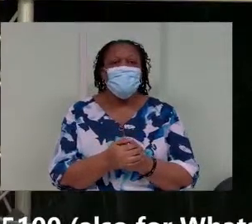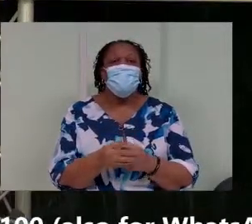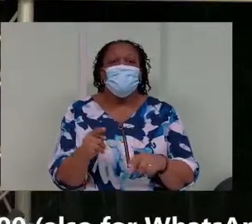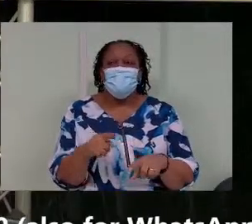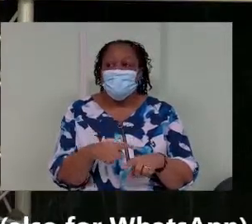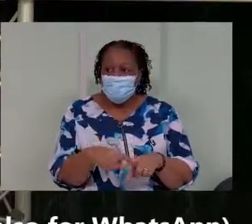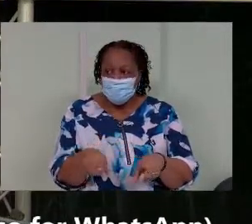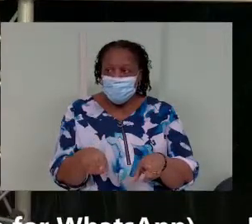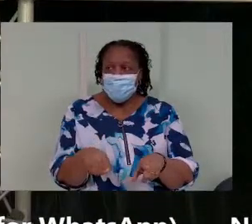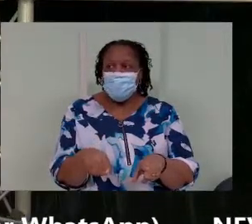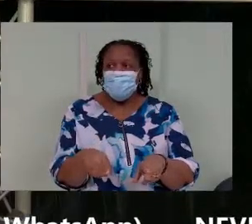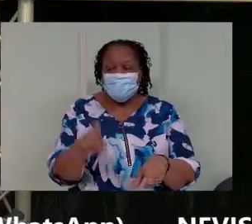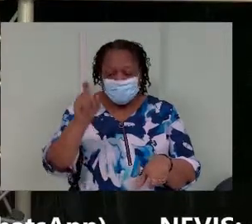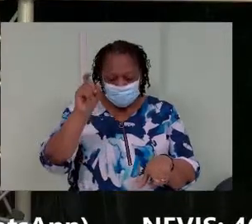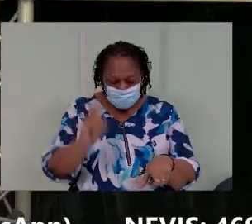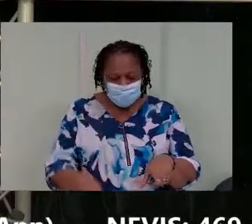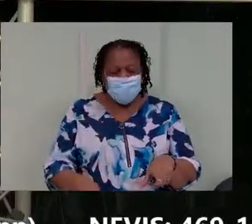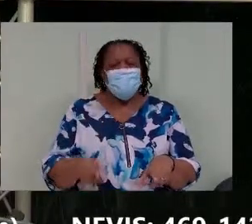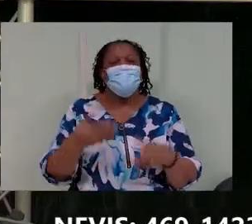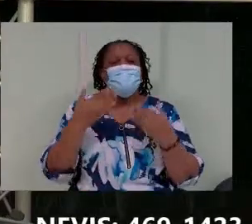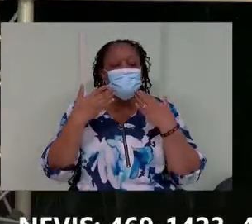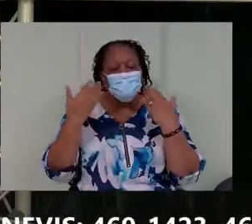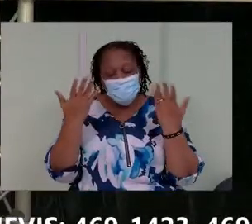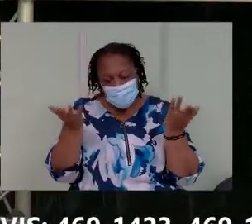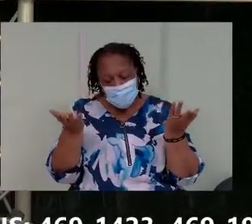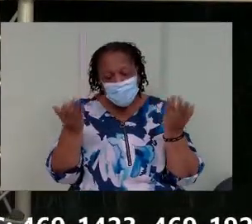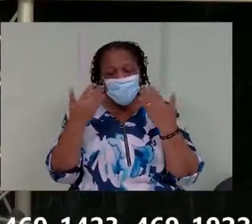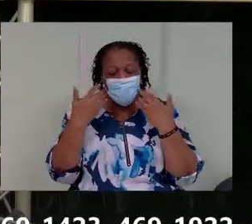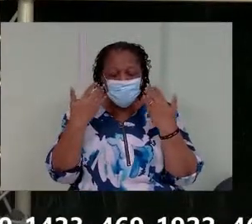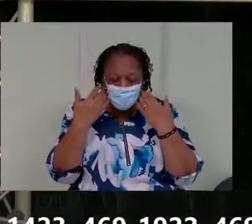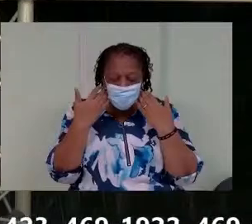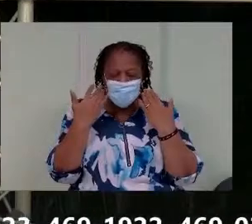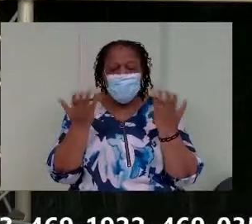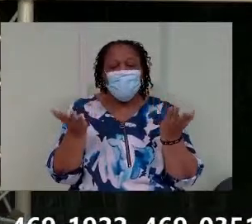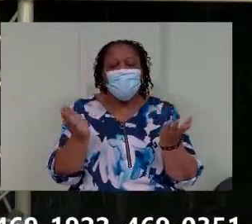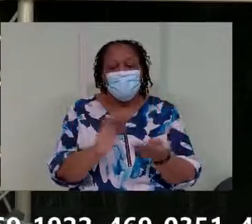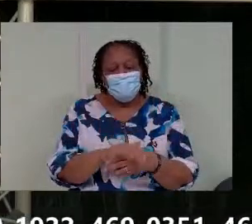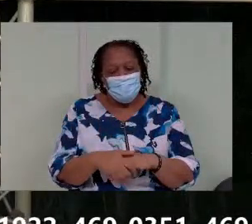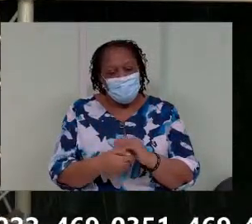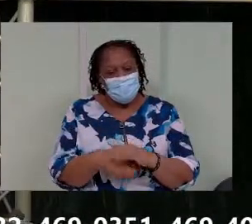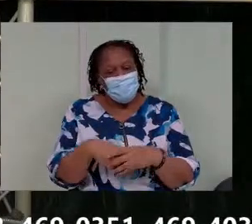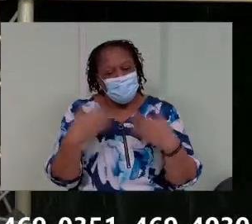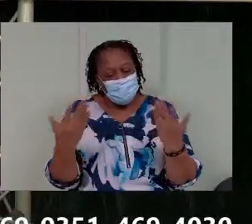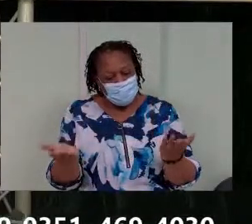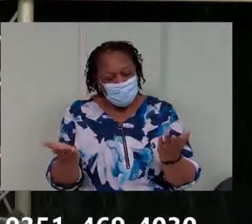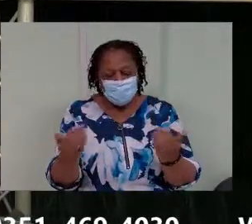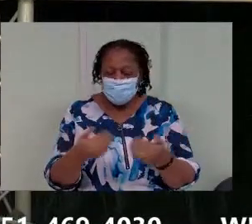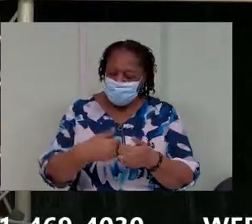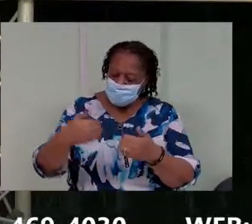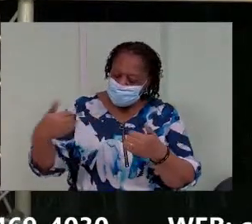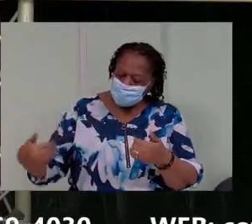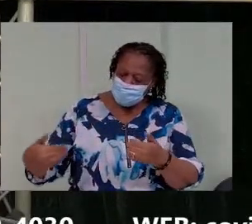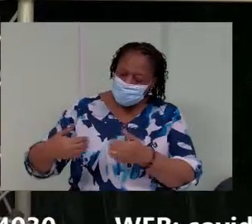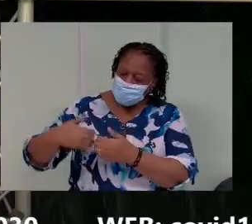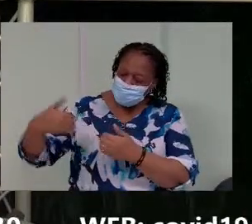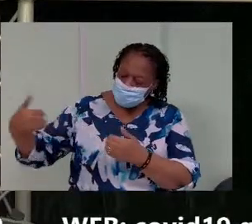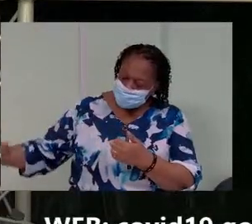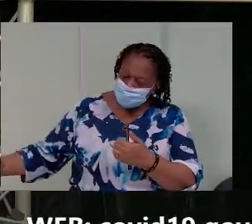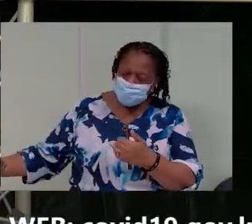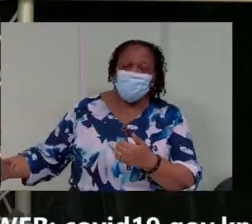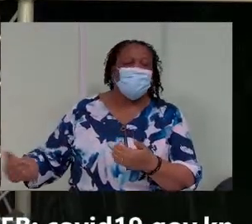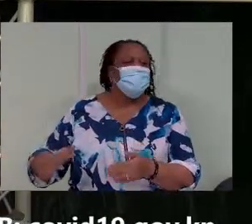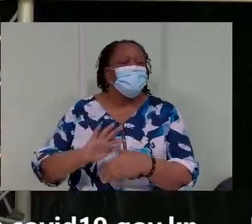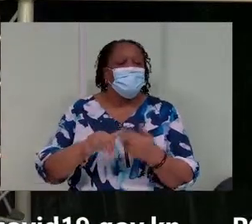COVID-19 protocols still apply. Wearing of face masks, social and physical distancing,